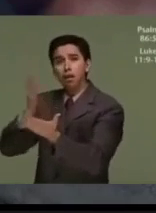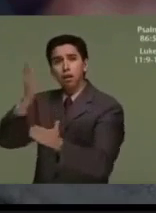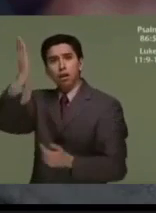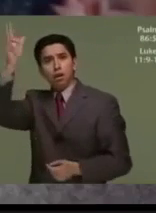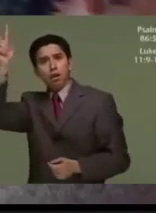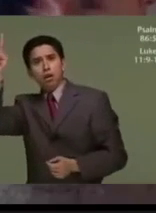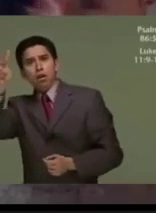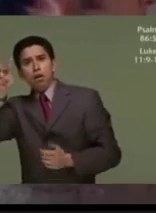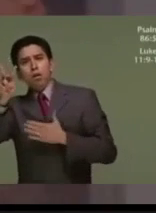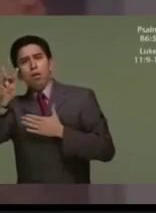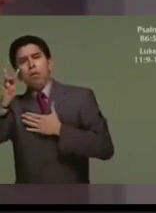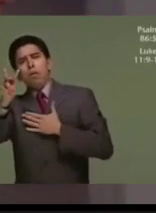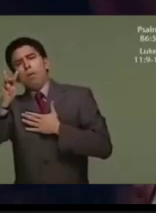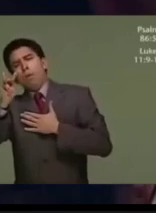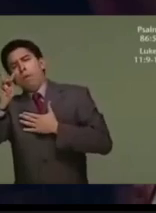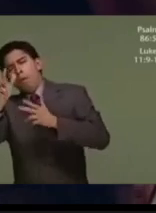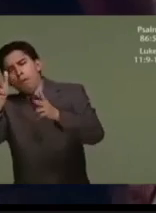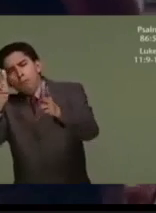Check the basement.